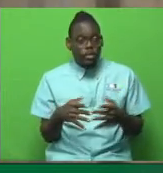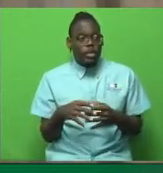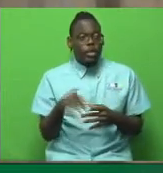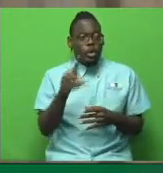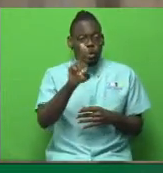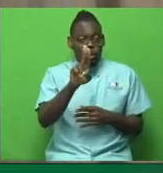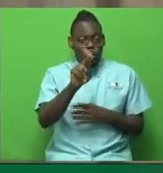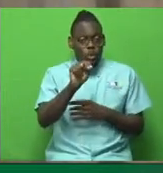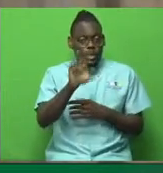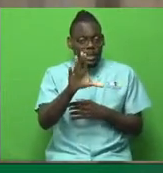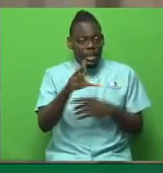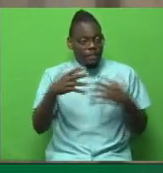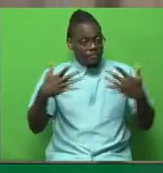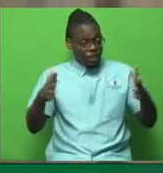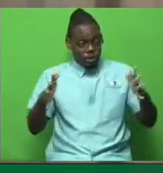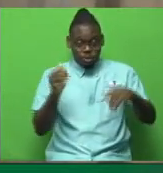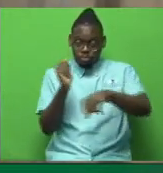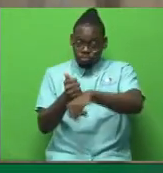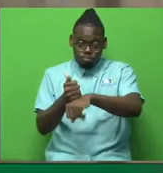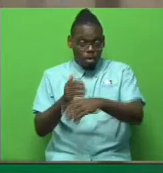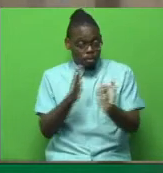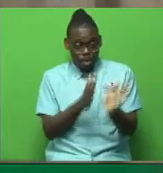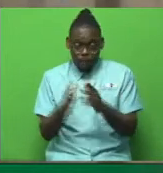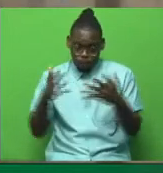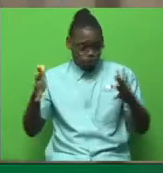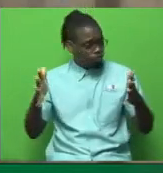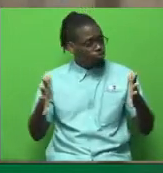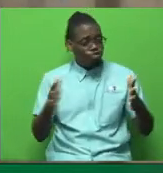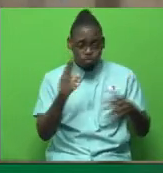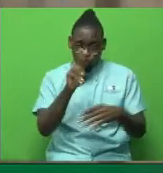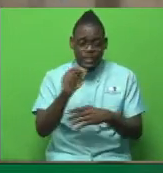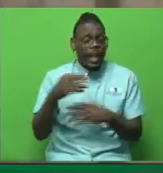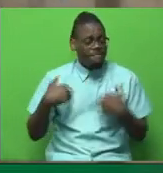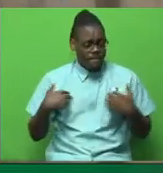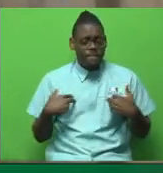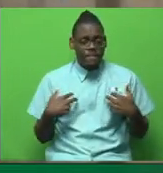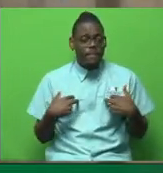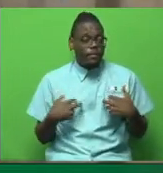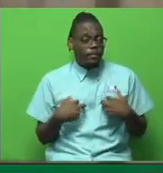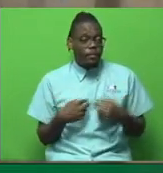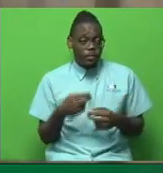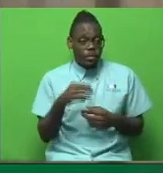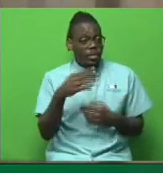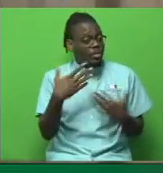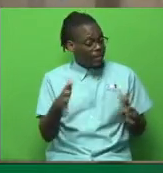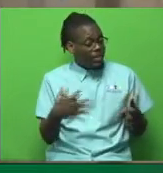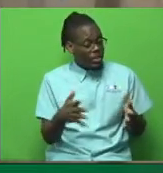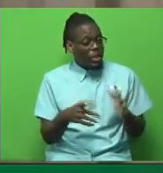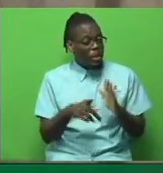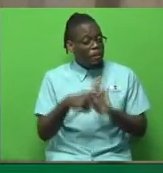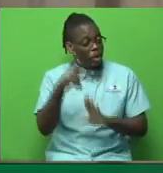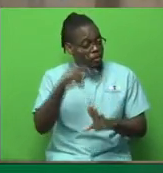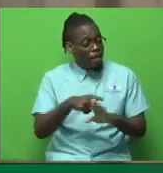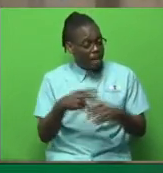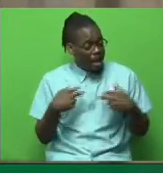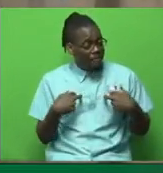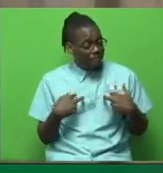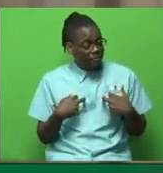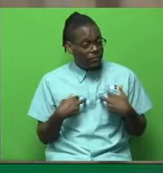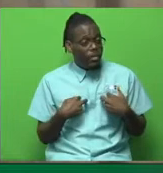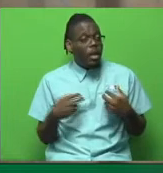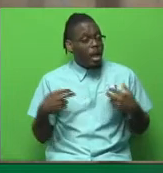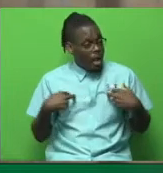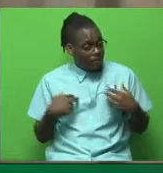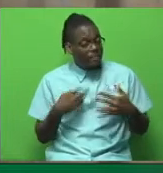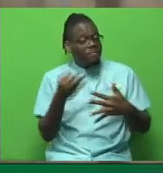that they existed I know for a fact that when you go into a Ministry records are kept they don't disappear when